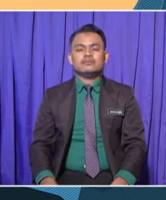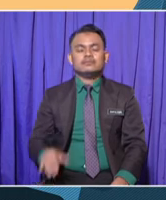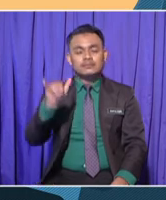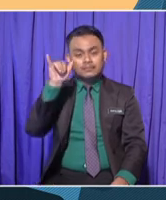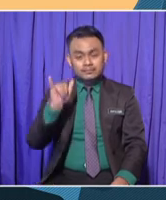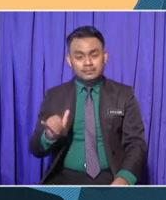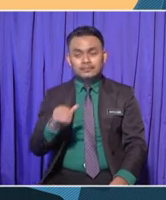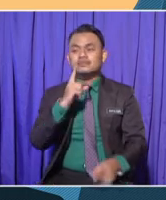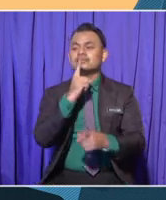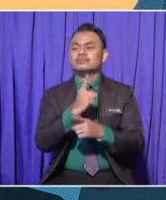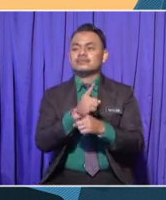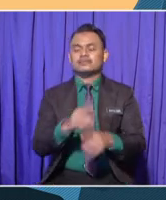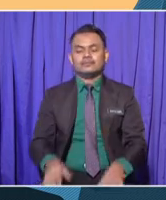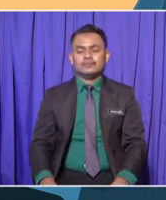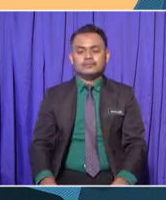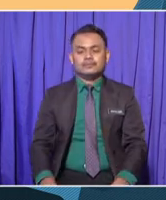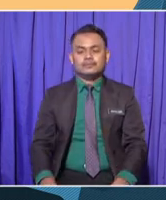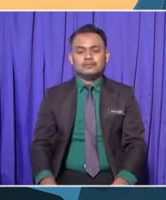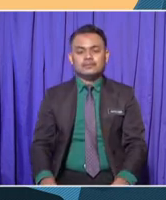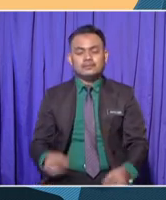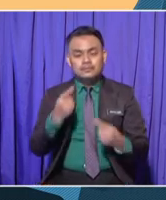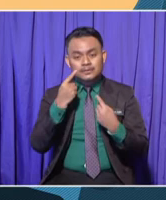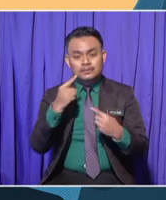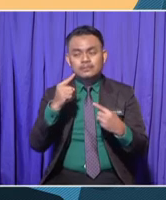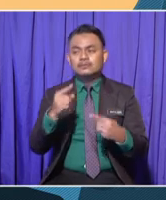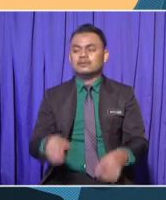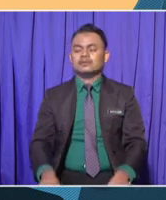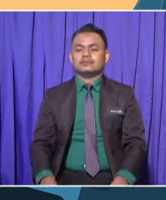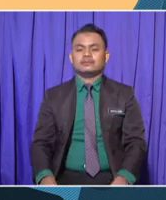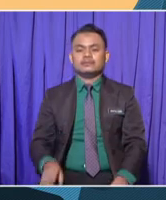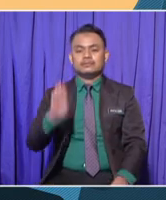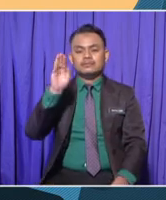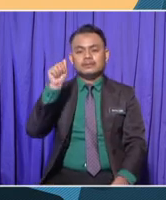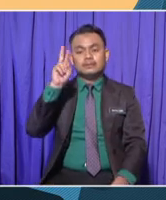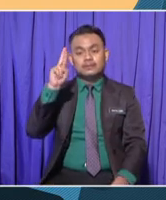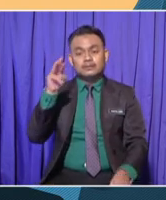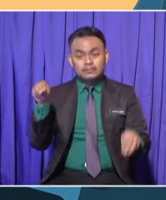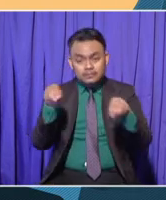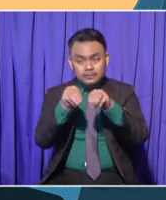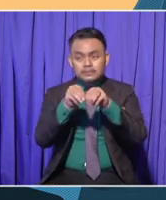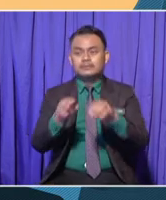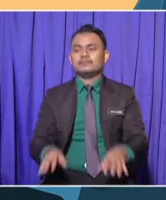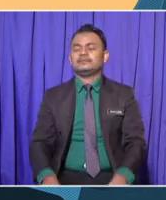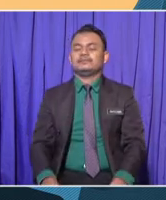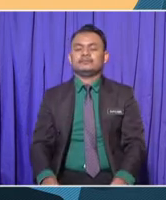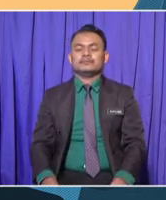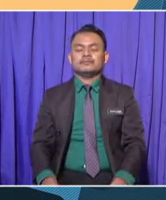Yes, that's right. The answer is bar magnet.